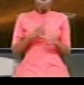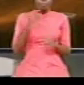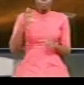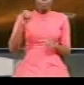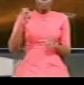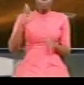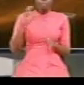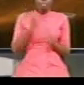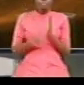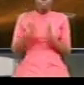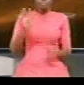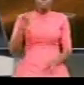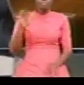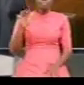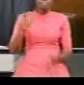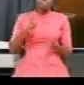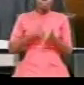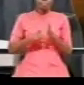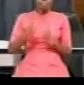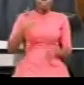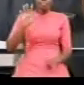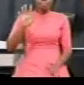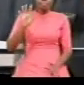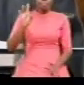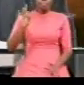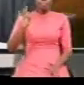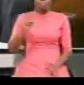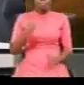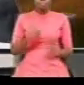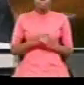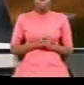Corinthians chapter 15, verse